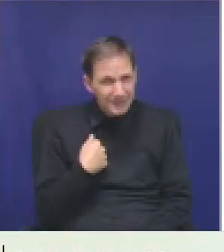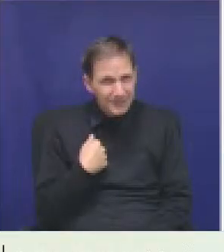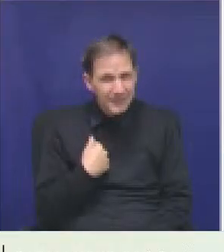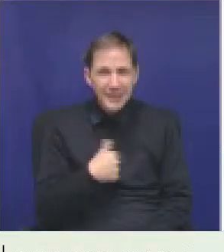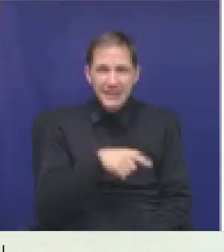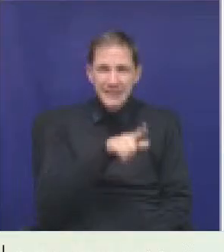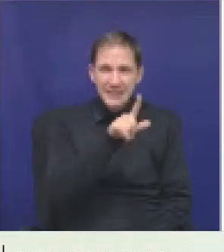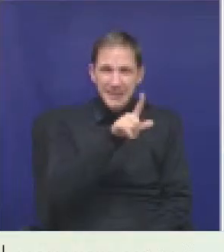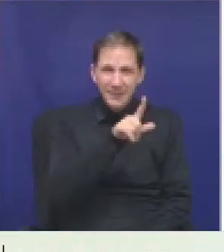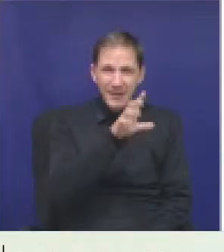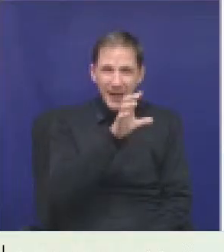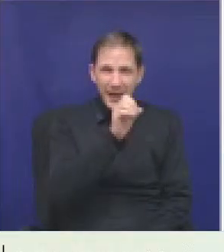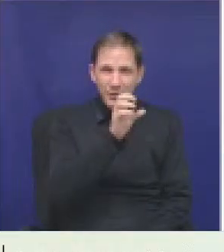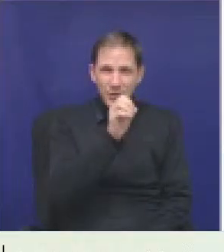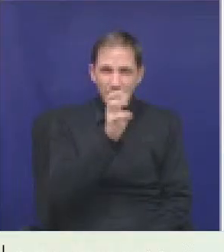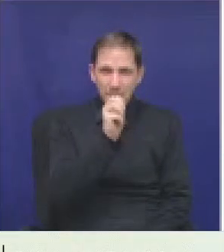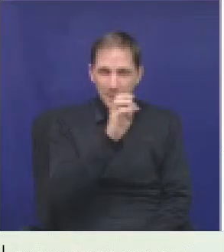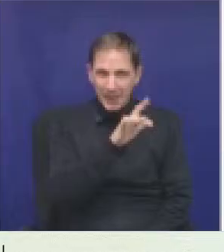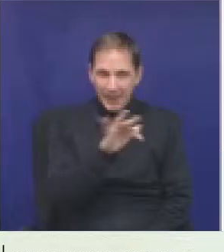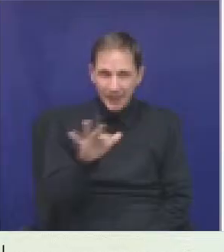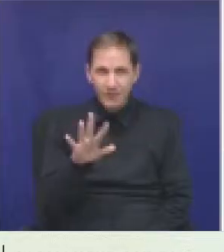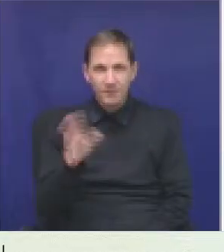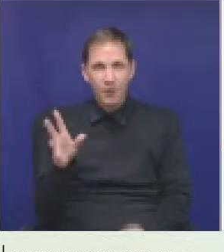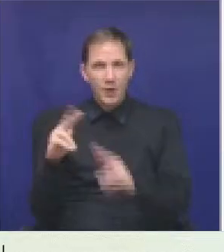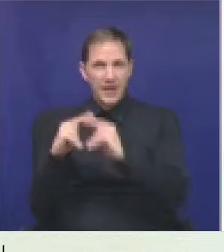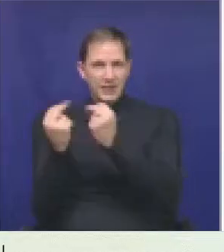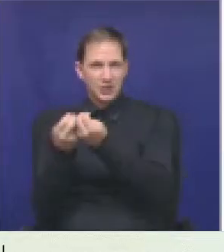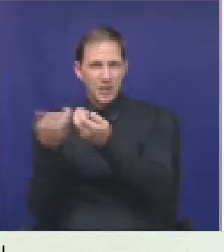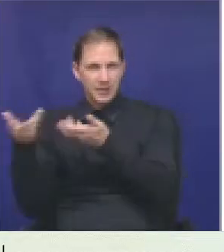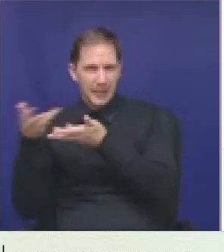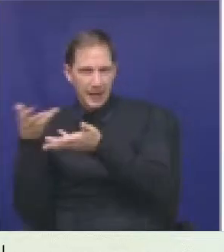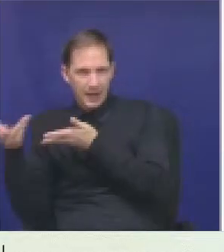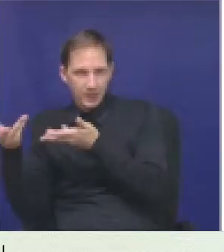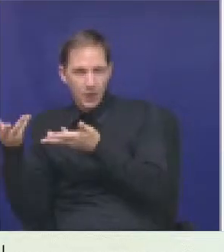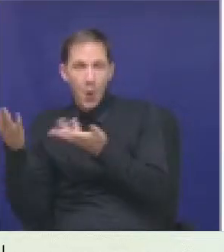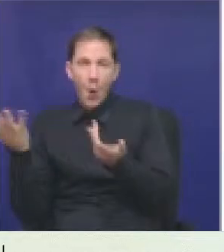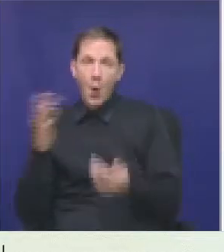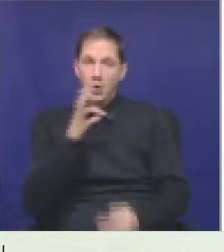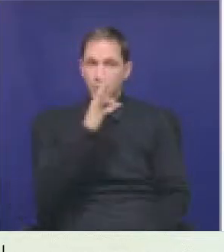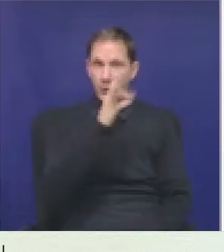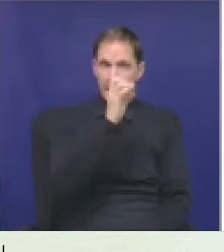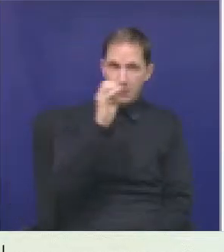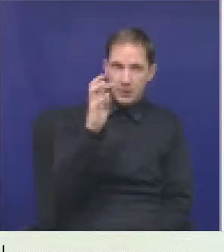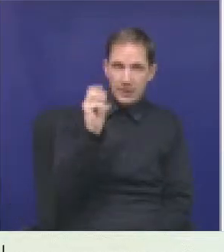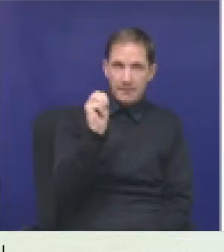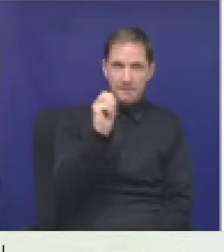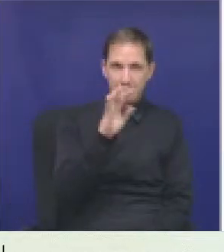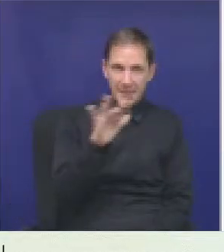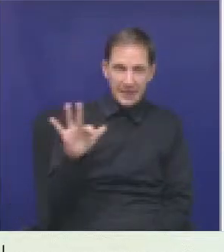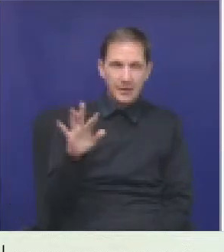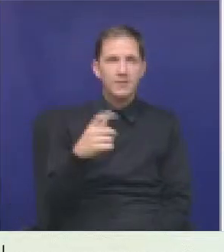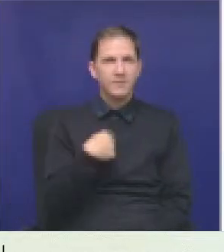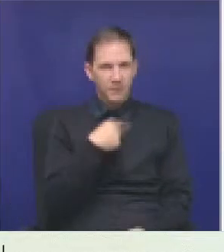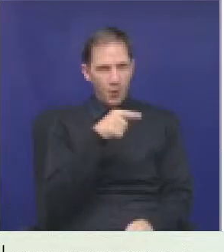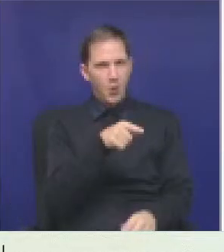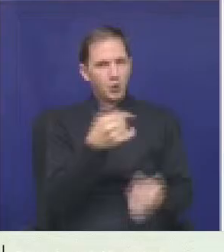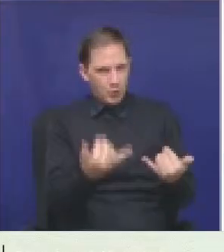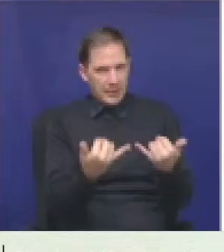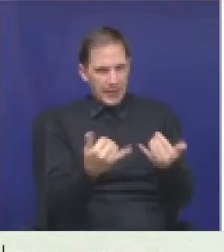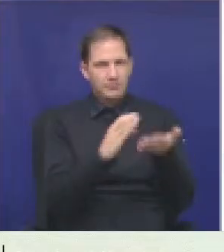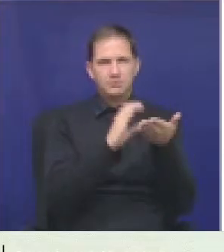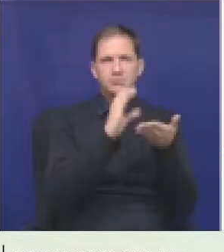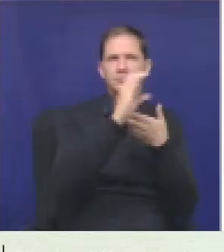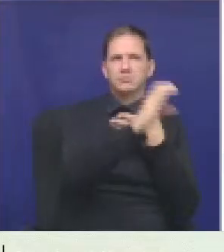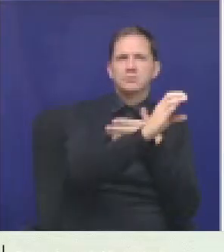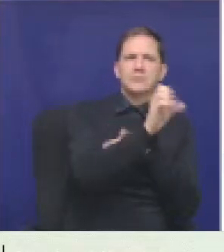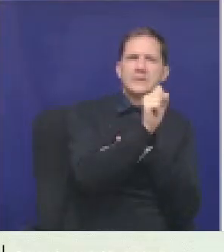700 million rands for a national dialogue, or 300 million rands for Stats SA today.